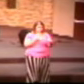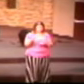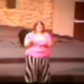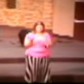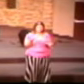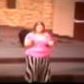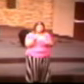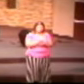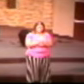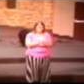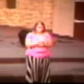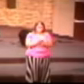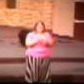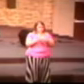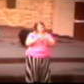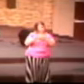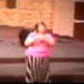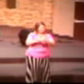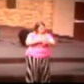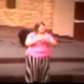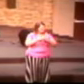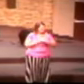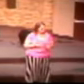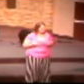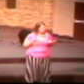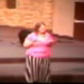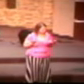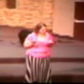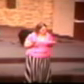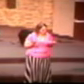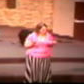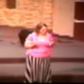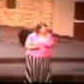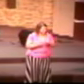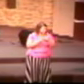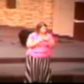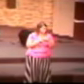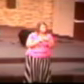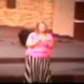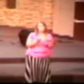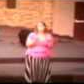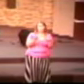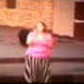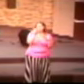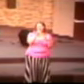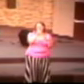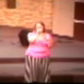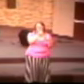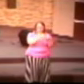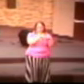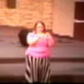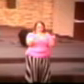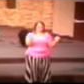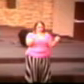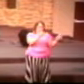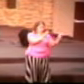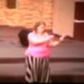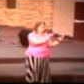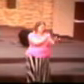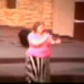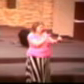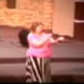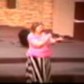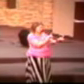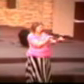It's this shared life together, which is why I love this language of moving from attendance